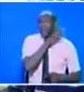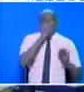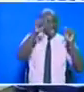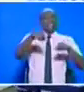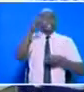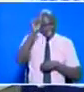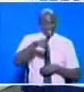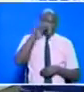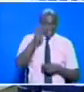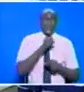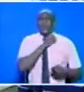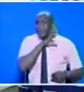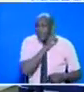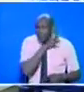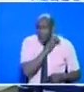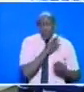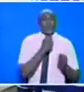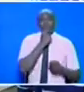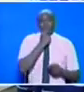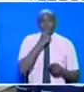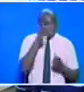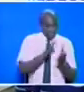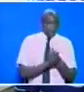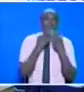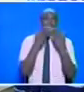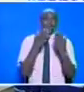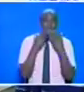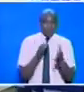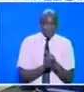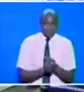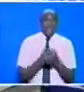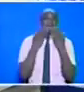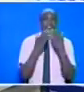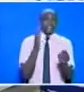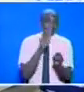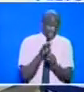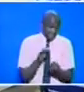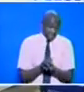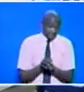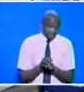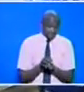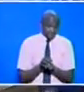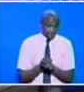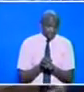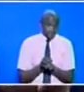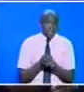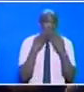yes. Shangwe na vigeregere, thank you, thank you. Asante sana, asante sana.